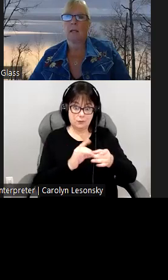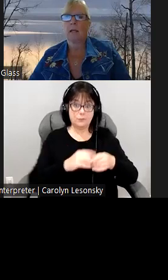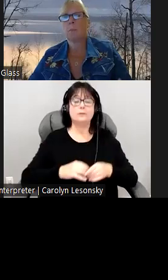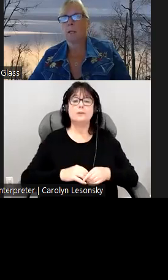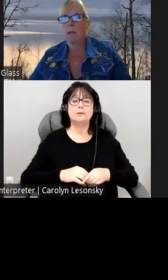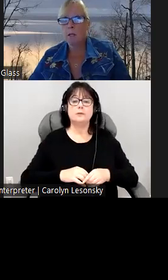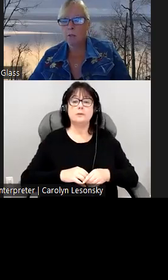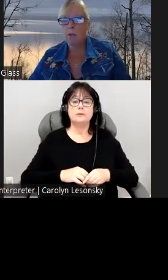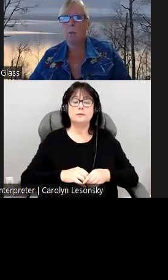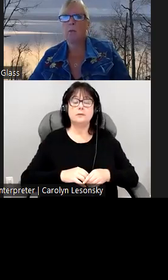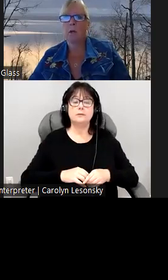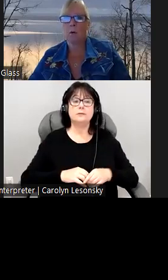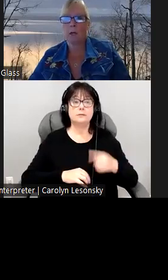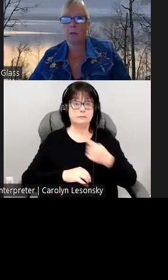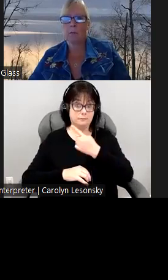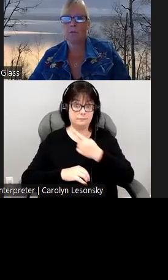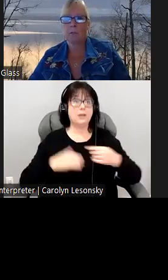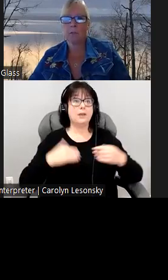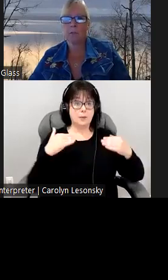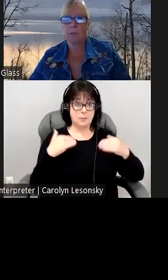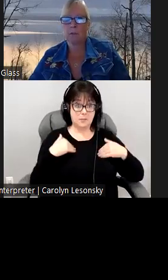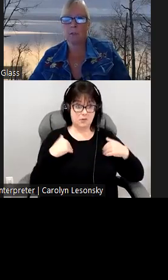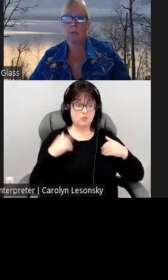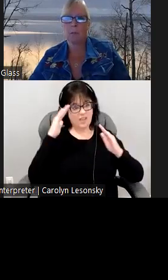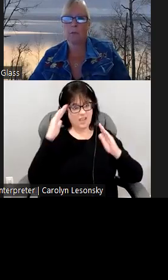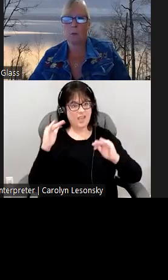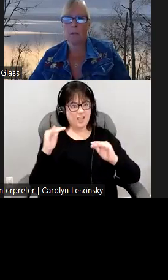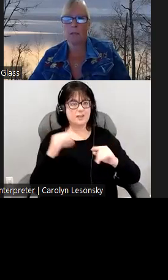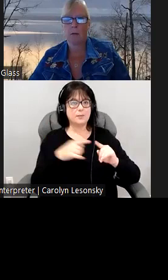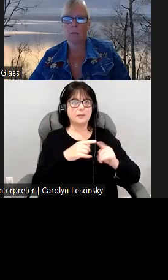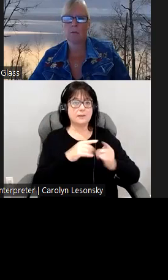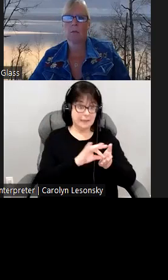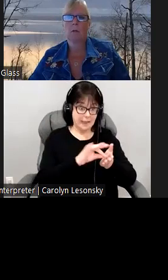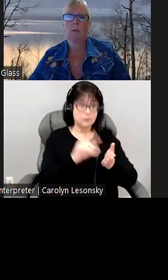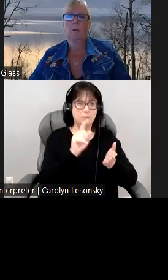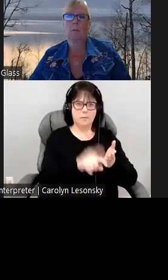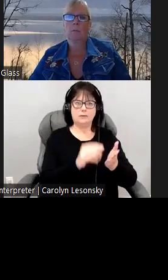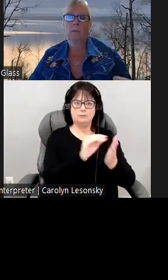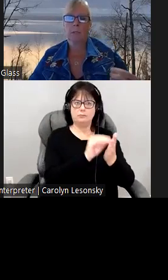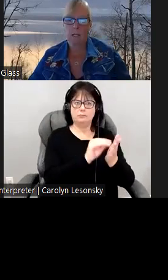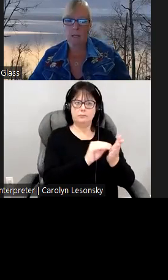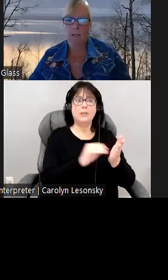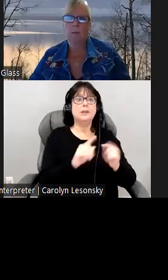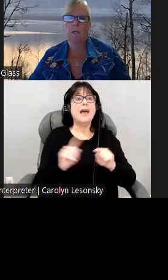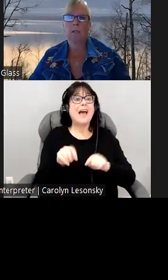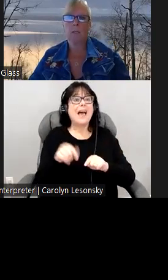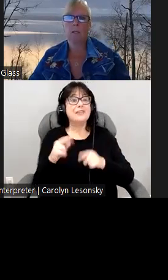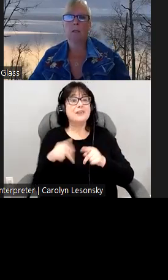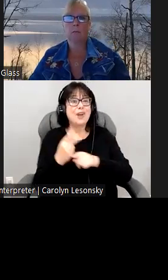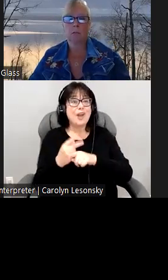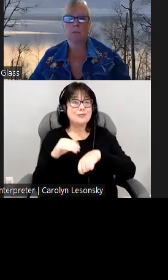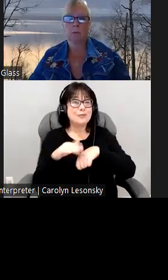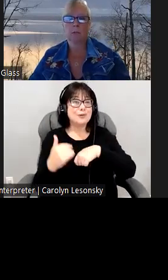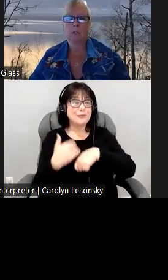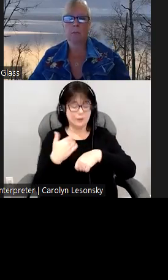has an expectation that we record other referrals on top of the one that counts, but technically we can meet